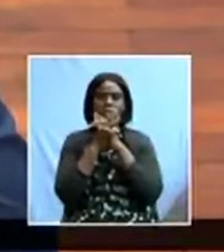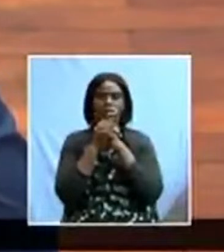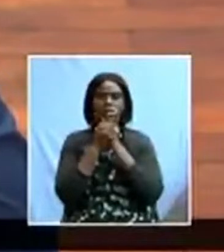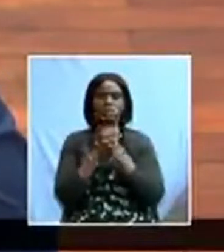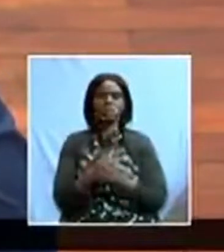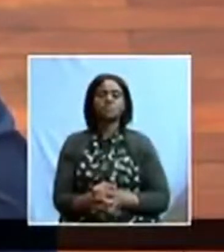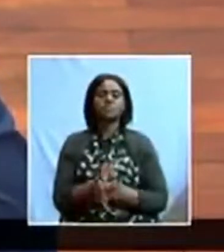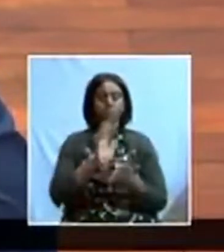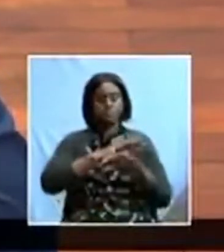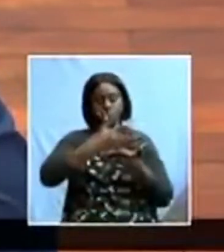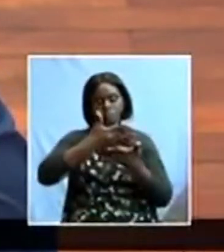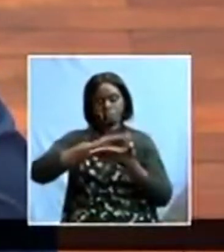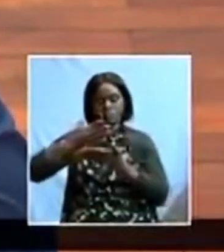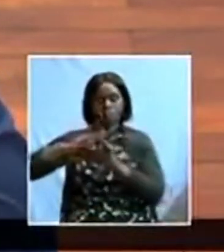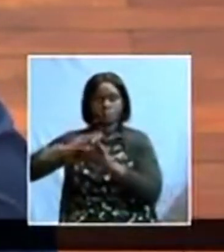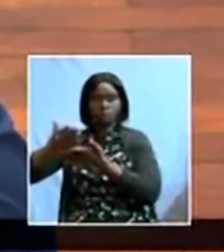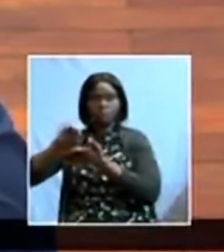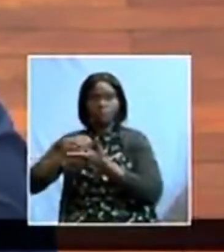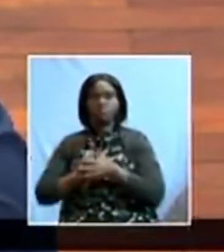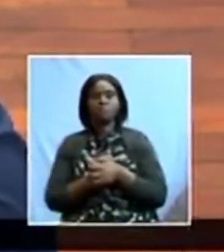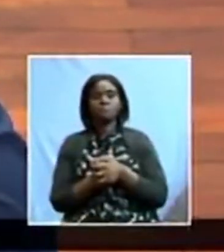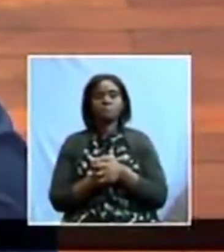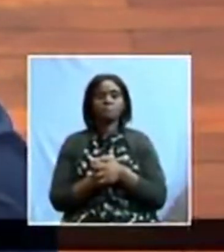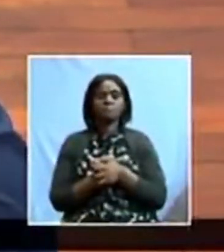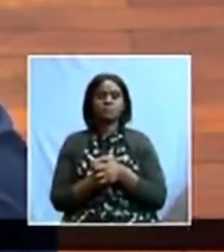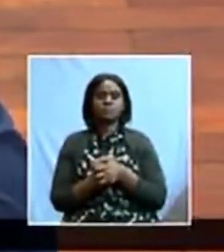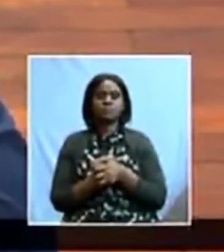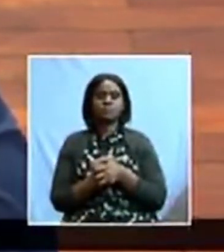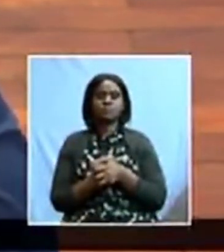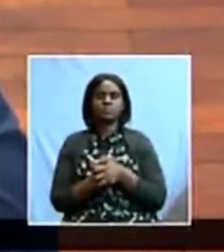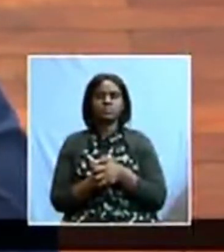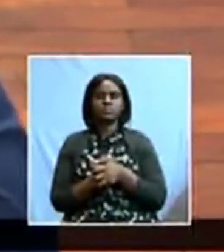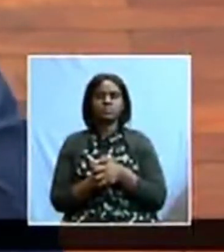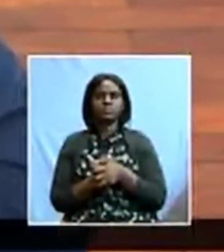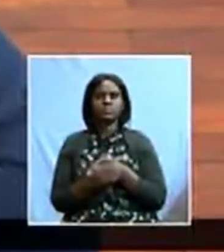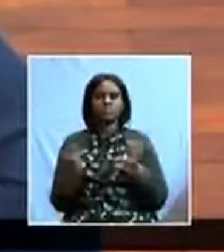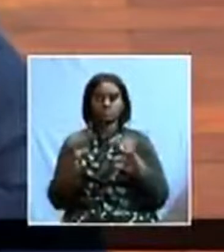these laptops, according to the auditors, when they